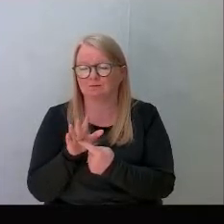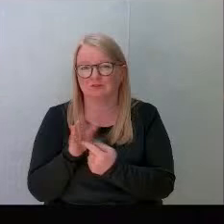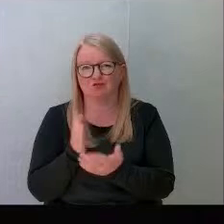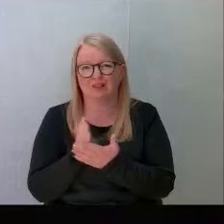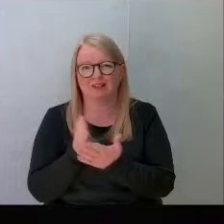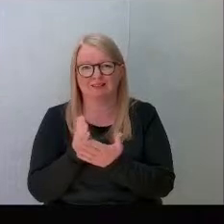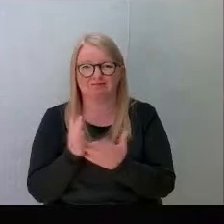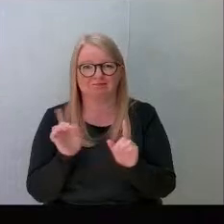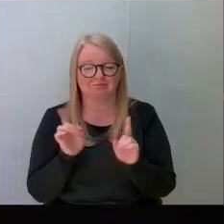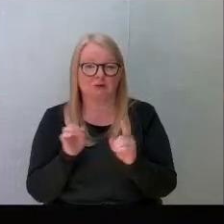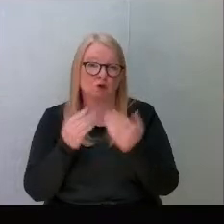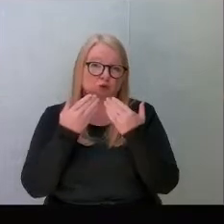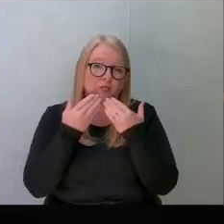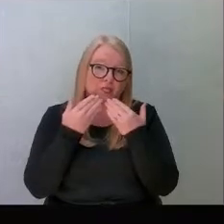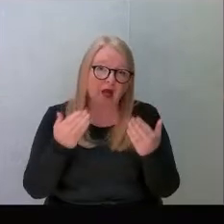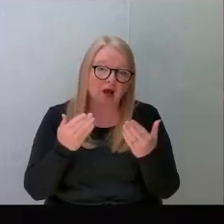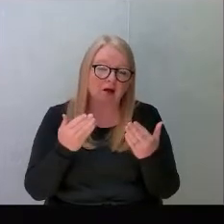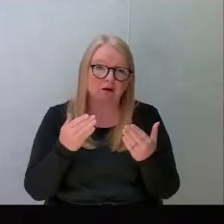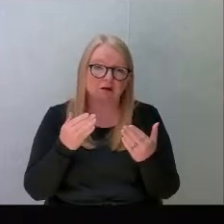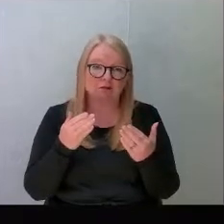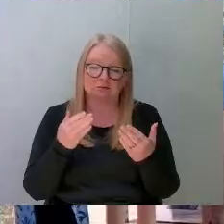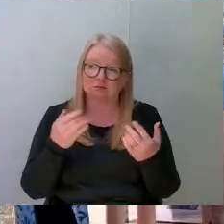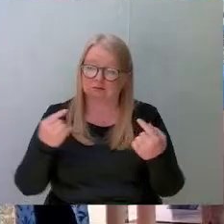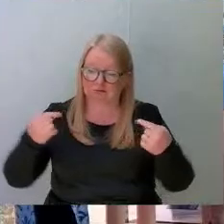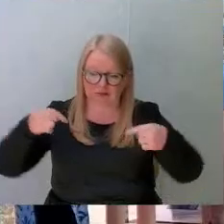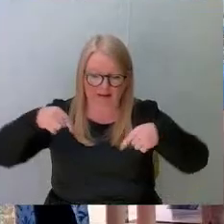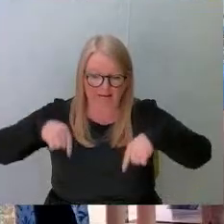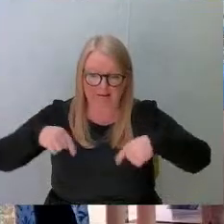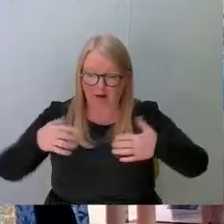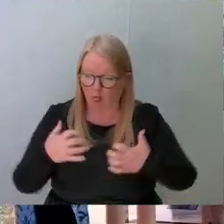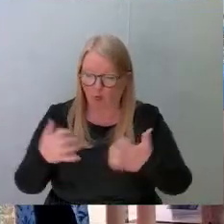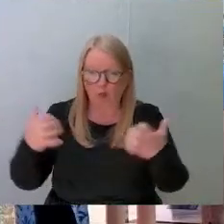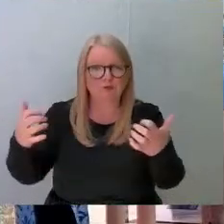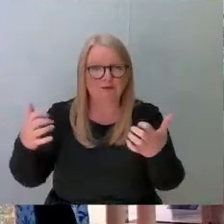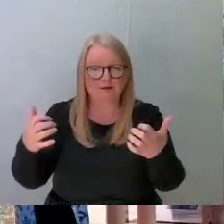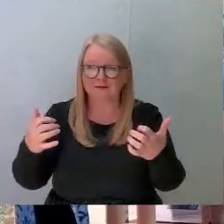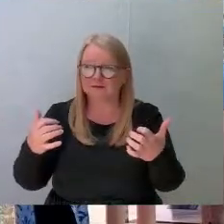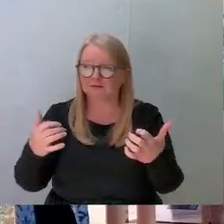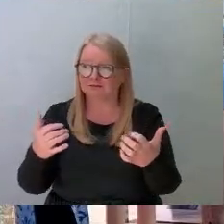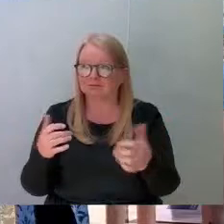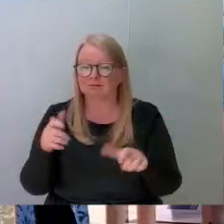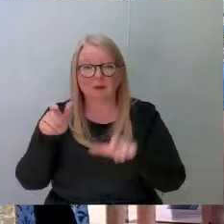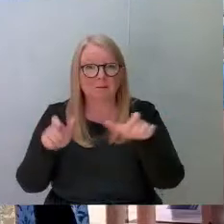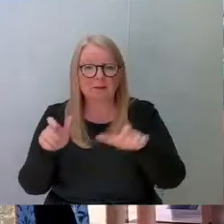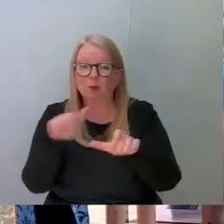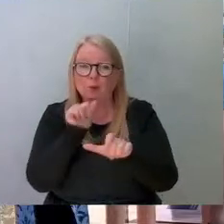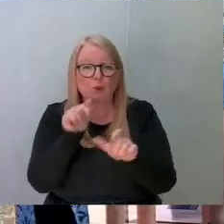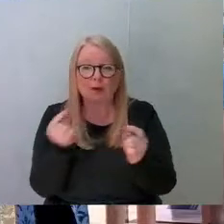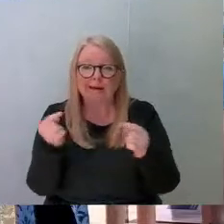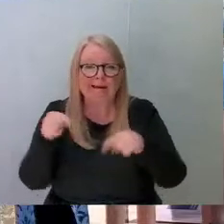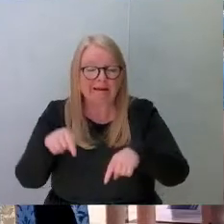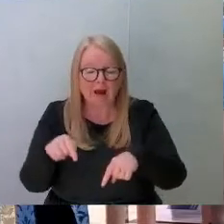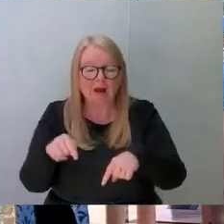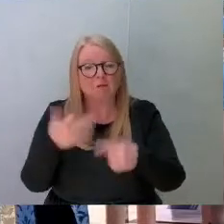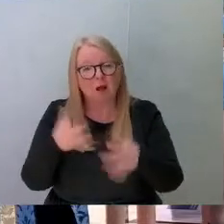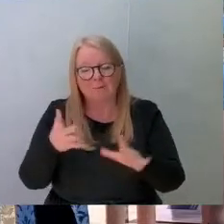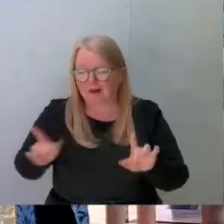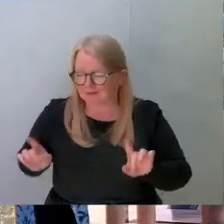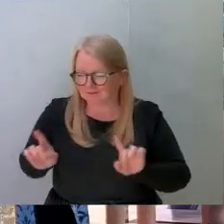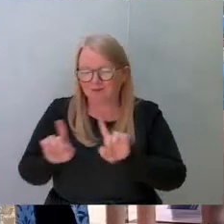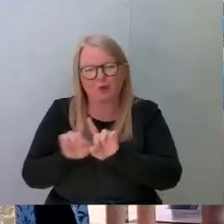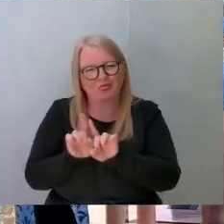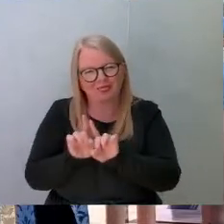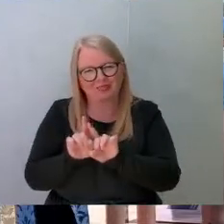thank those here in the audience, those who are not here but have been with you,